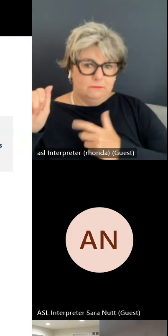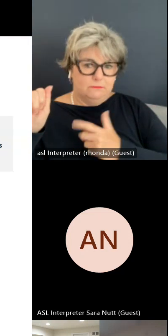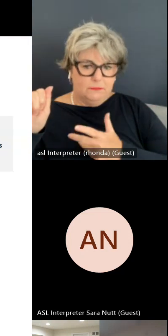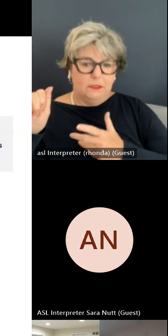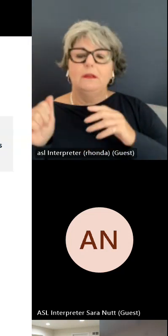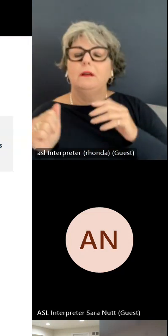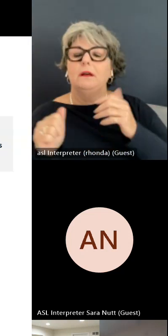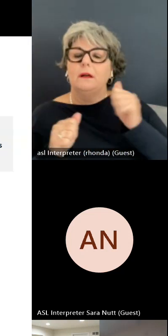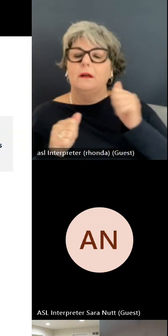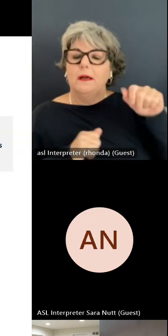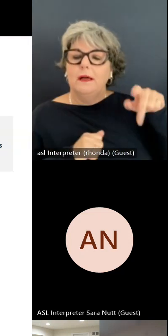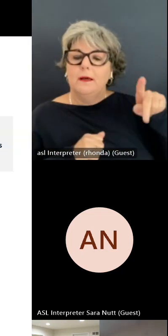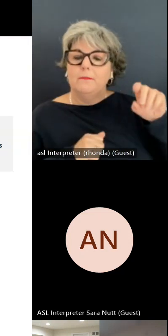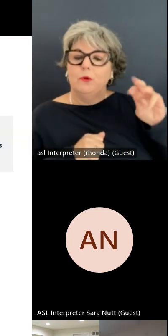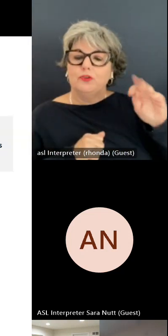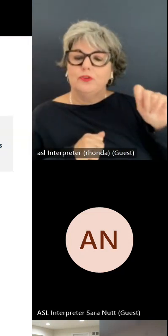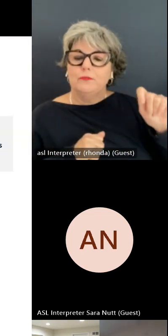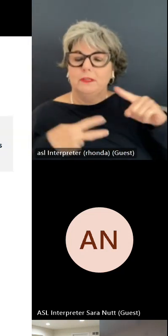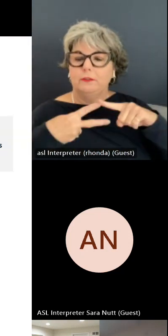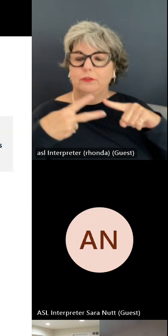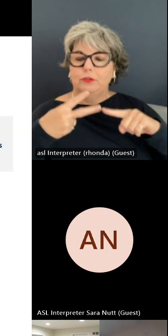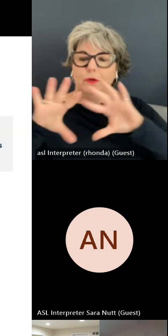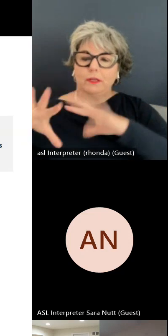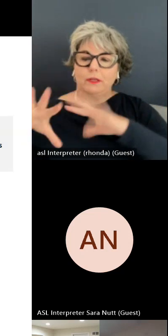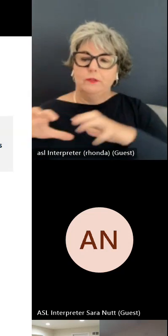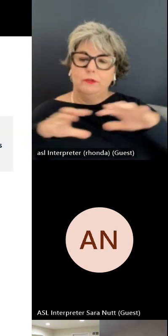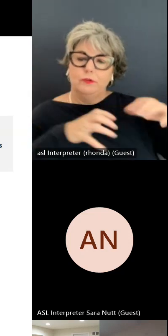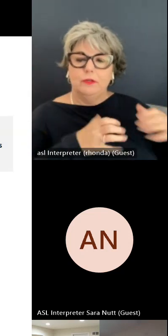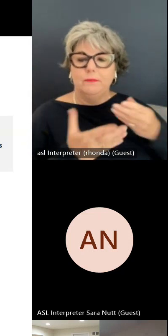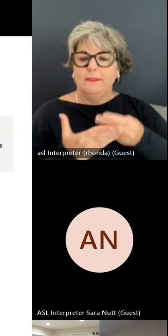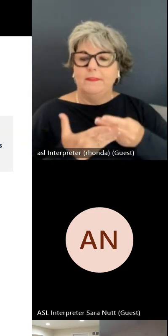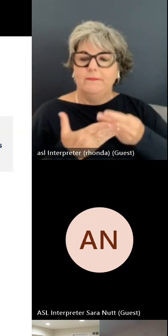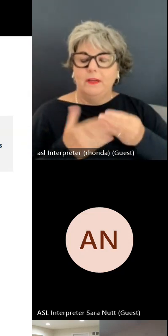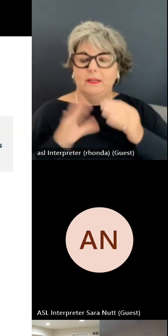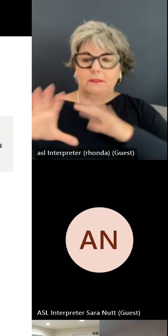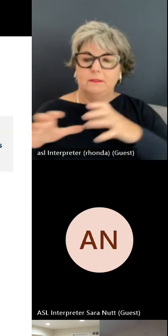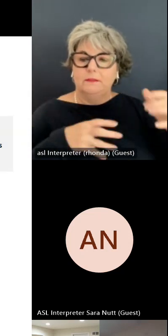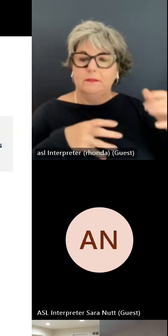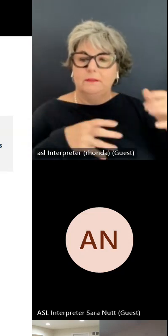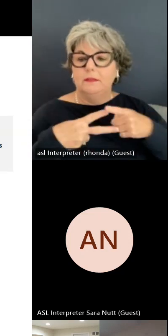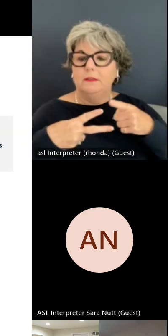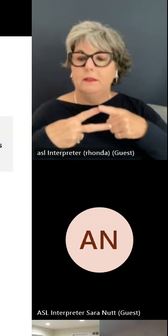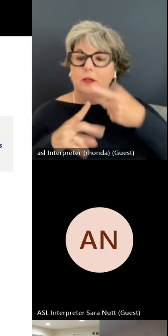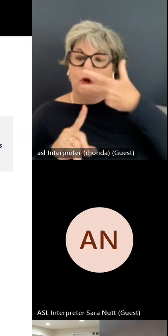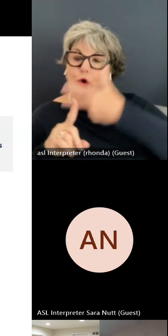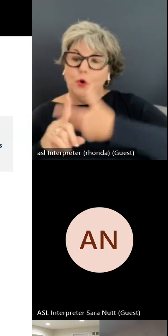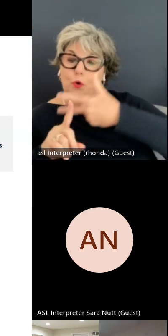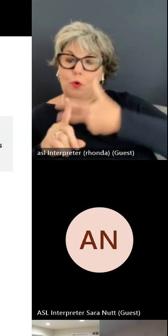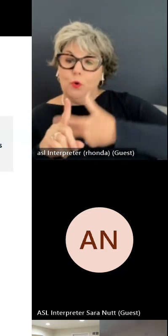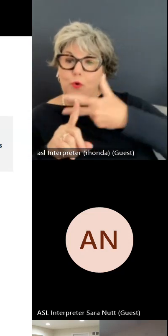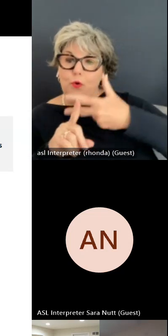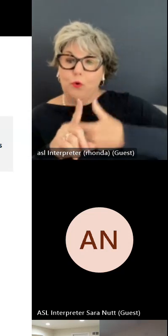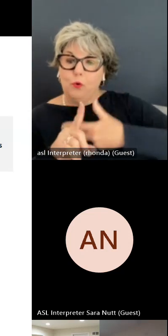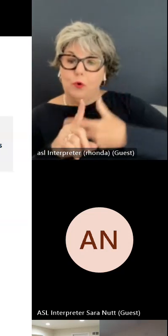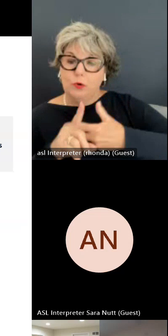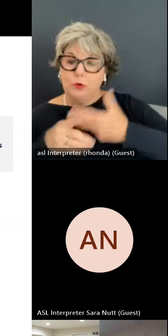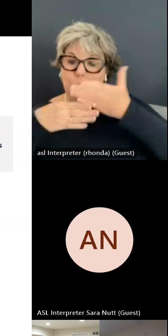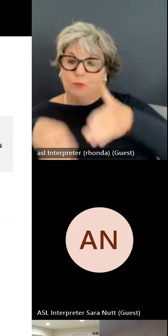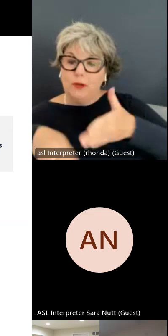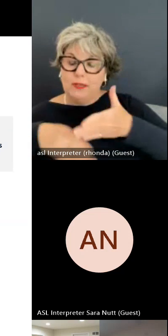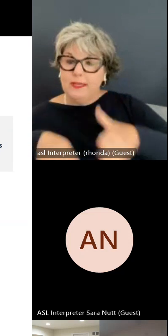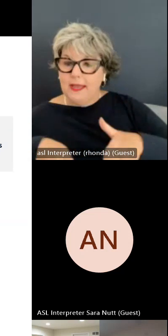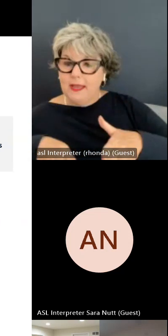apportionment, there's two ways of categorizing the funds in your plan. You can do it by quarter, which is, essentially breaking out the